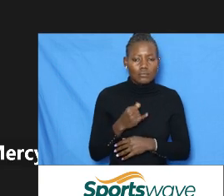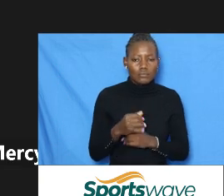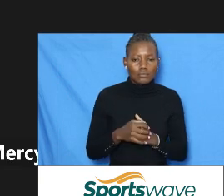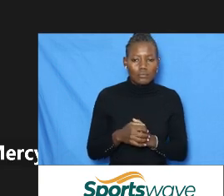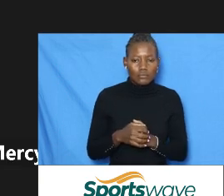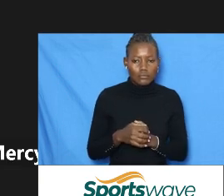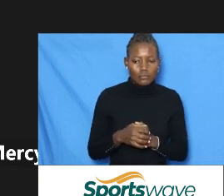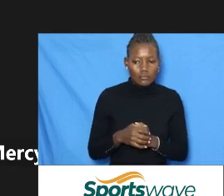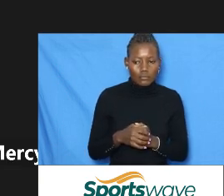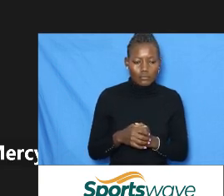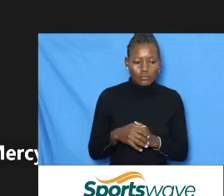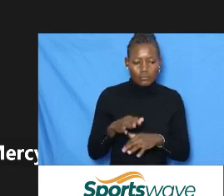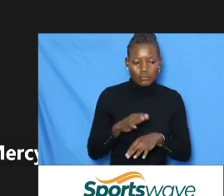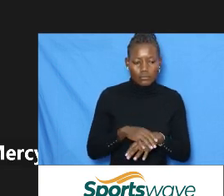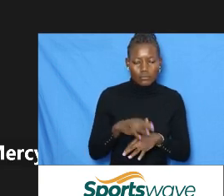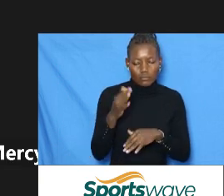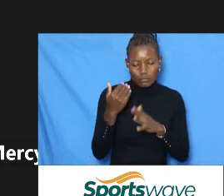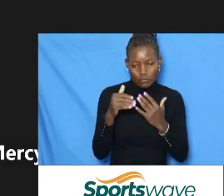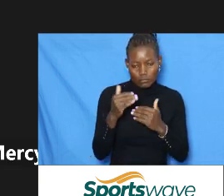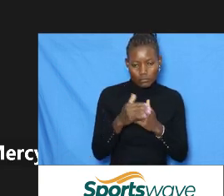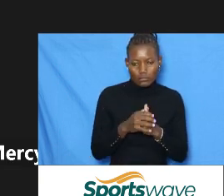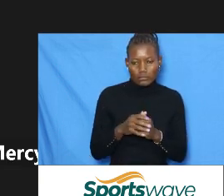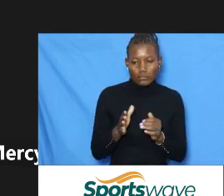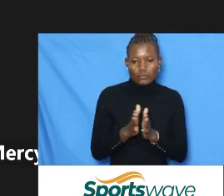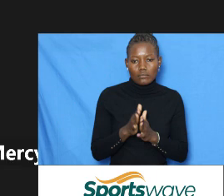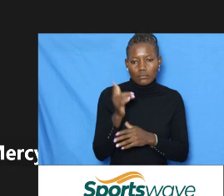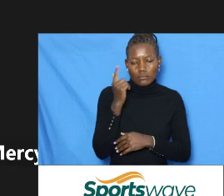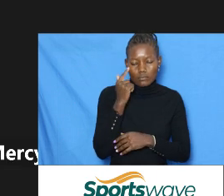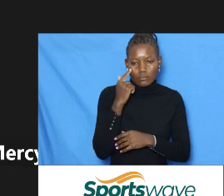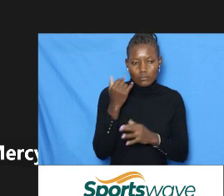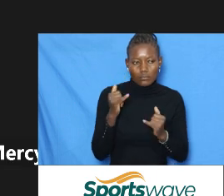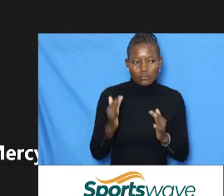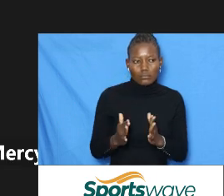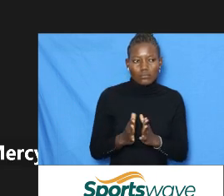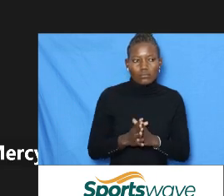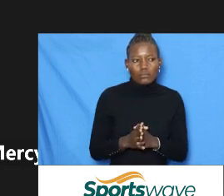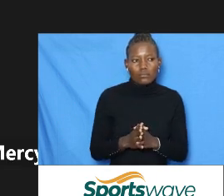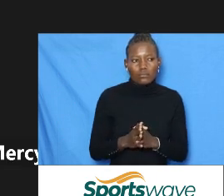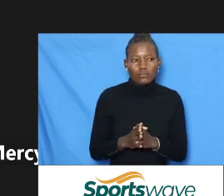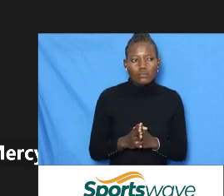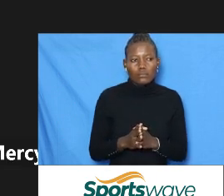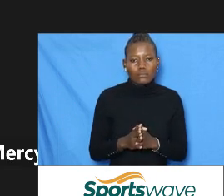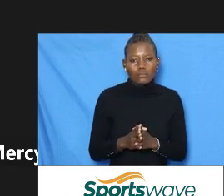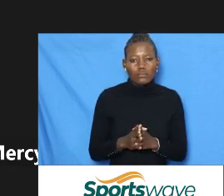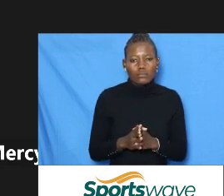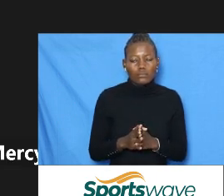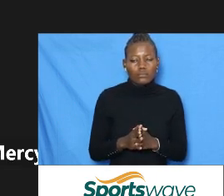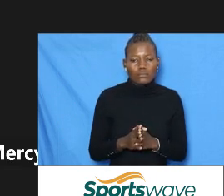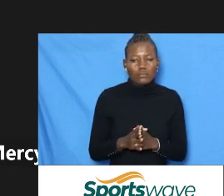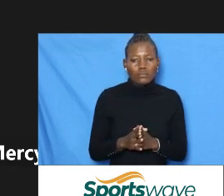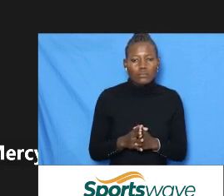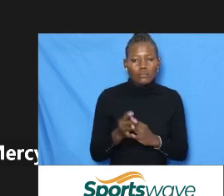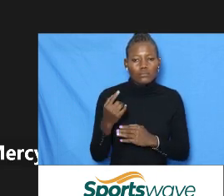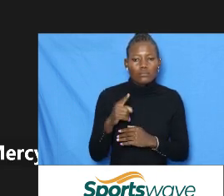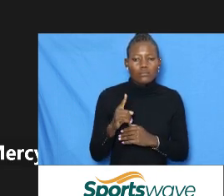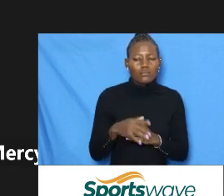an elite team for elite performance, because you see you need your athlete at their optimum or rather the performance for you